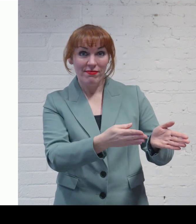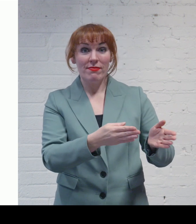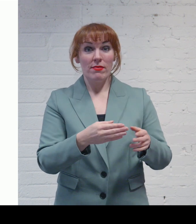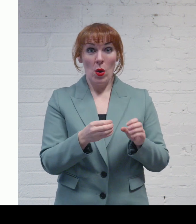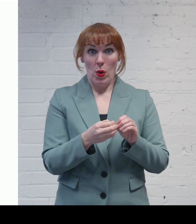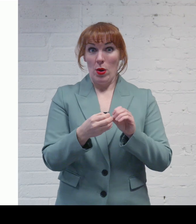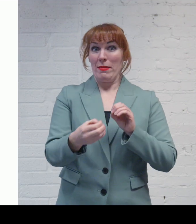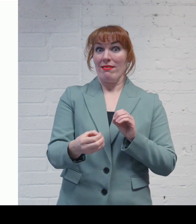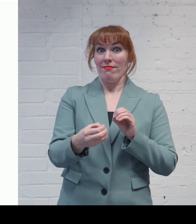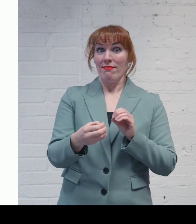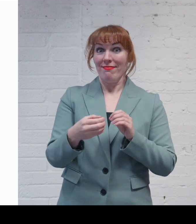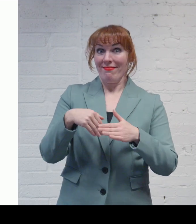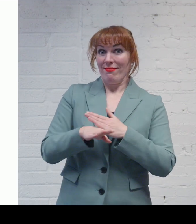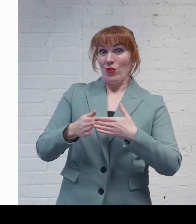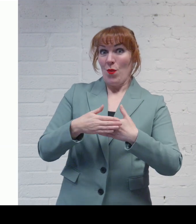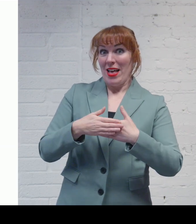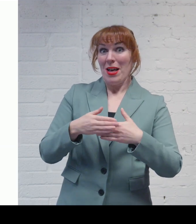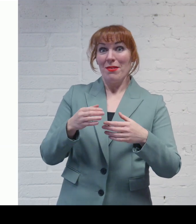office are located.